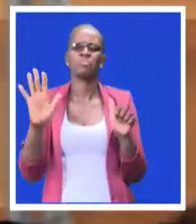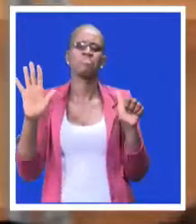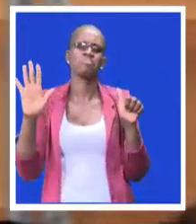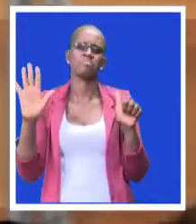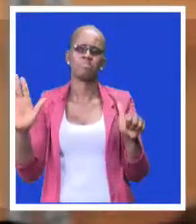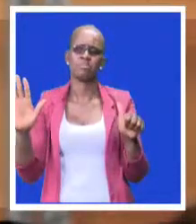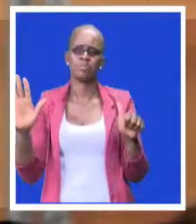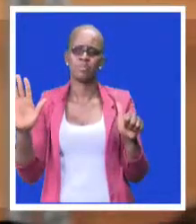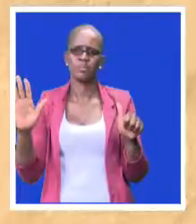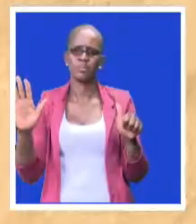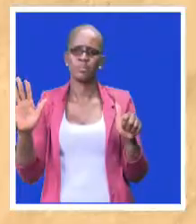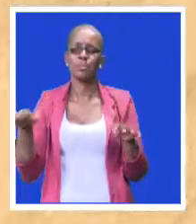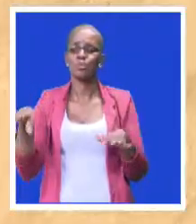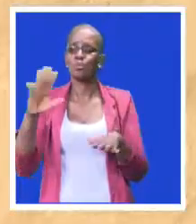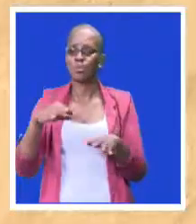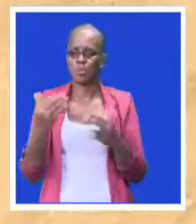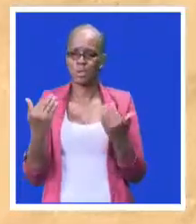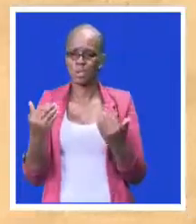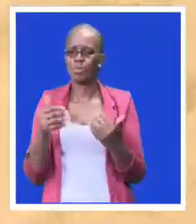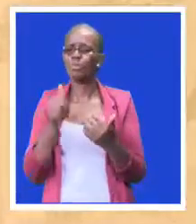6 fingers?